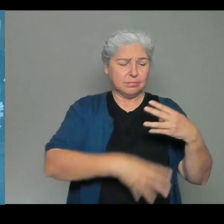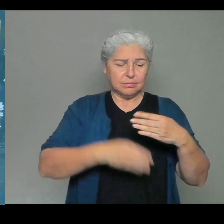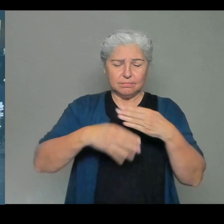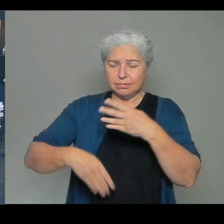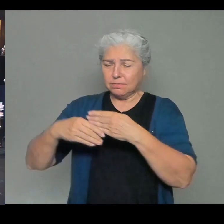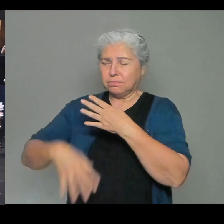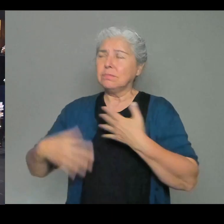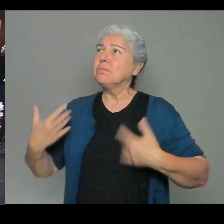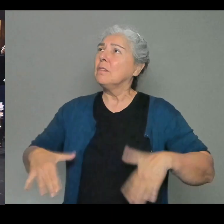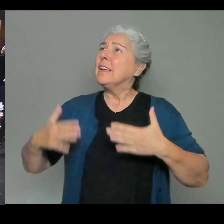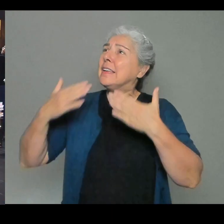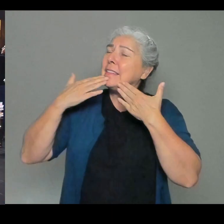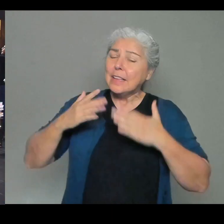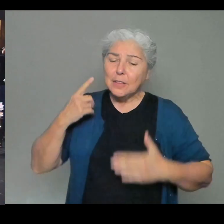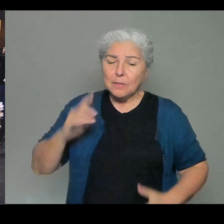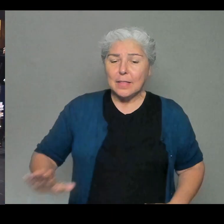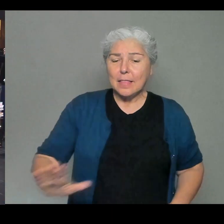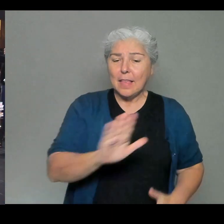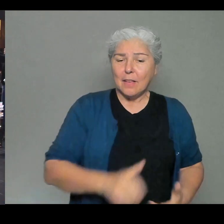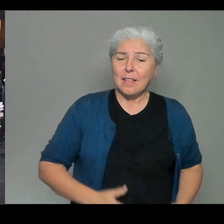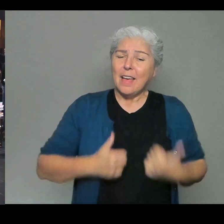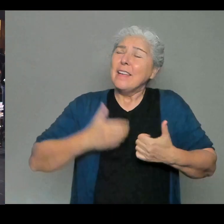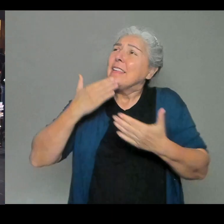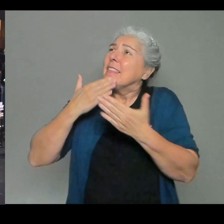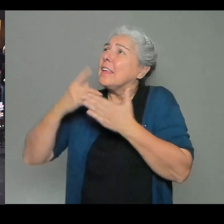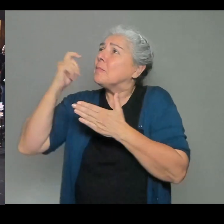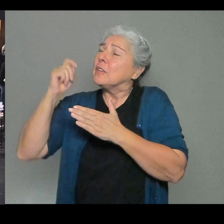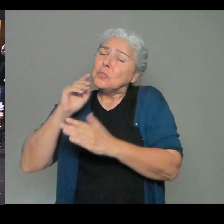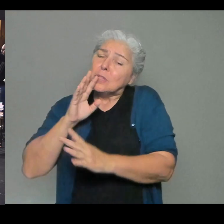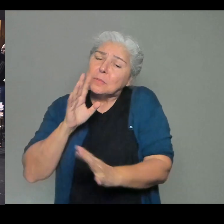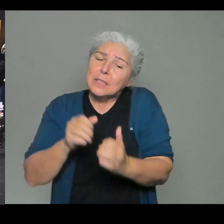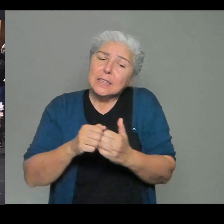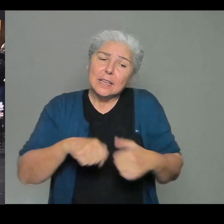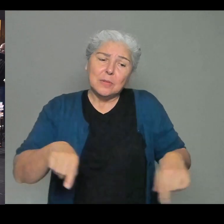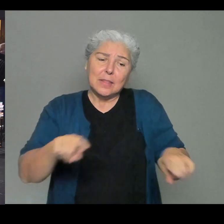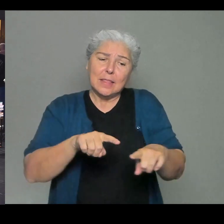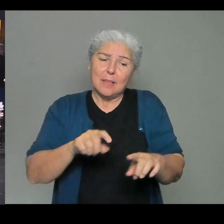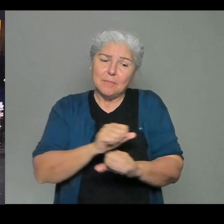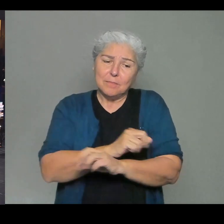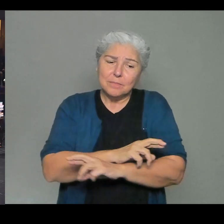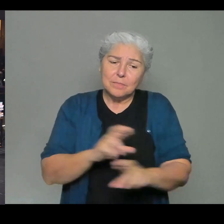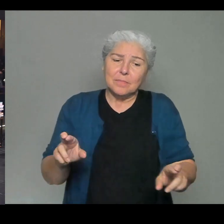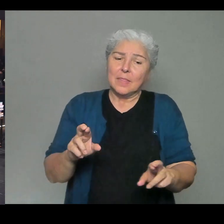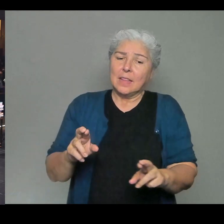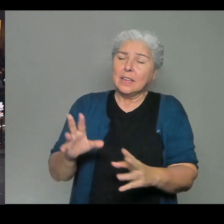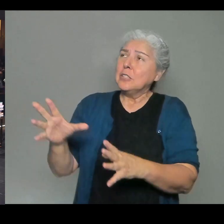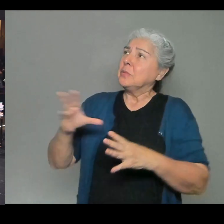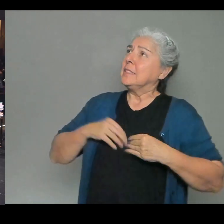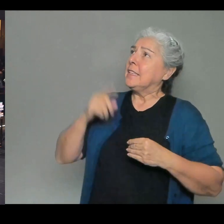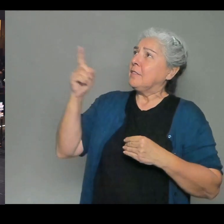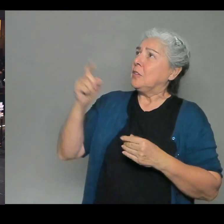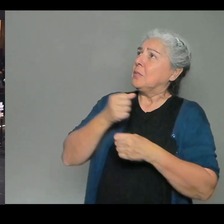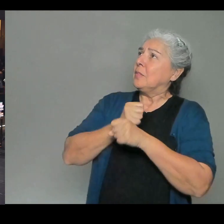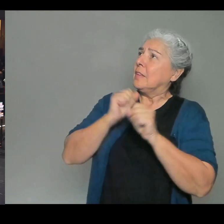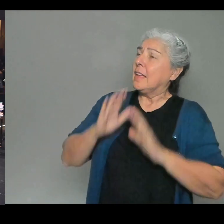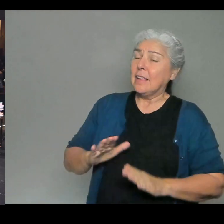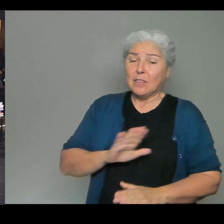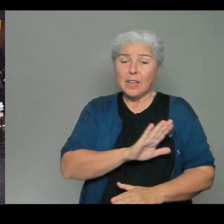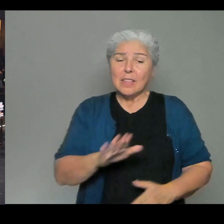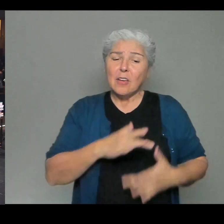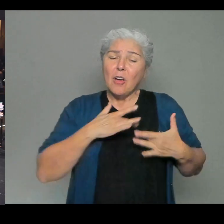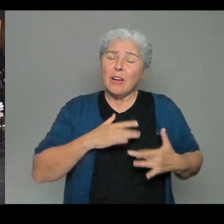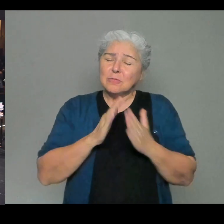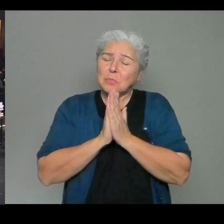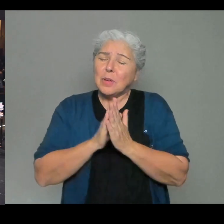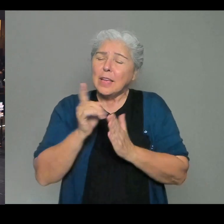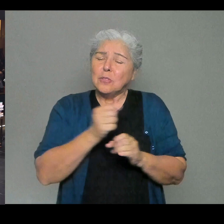screen. We thank you for their lives. We thank you for how you're speaking to them, preparing them to receive you as their Savior. We